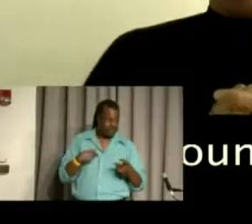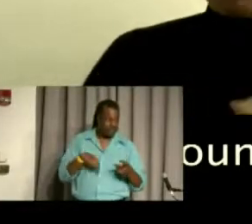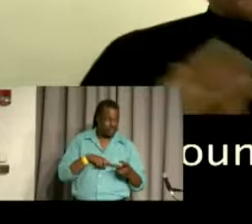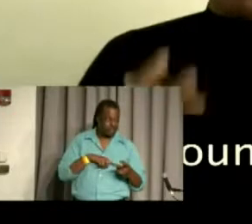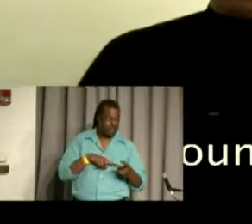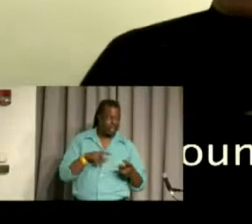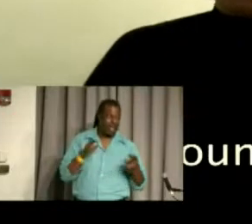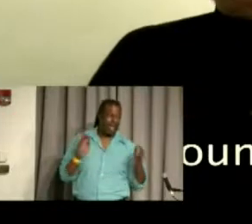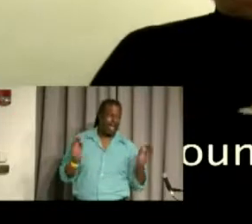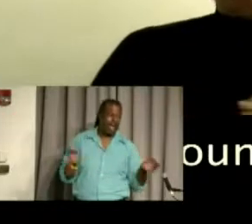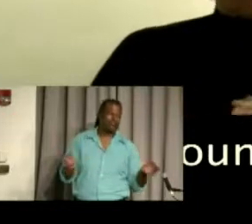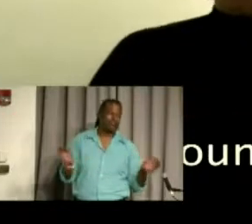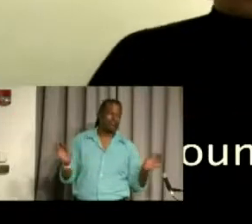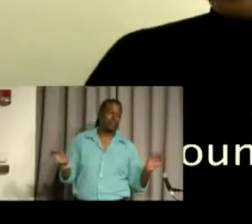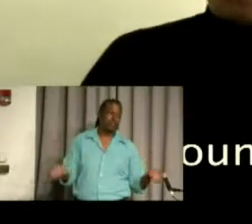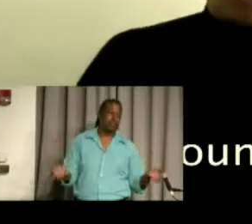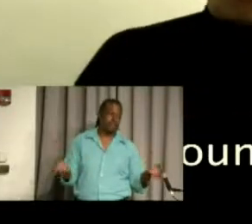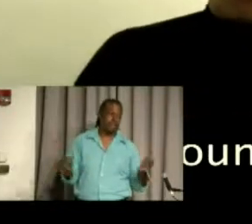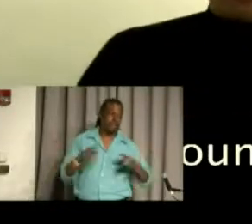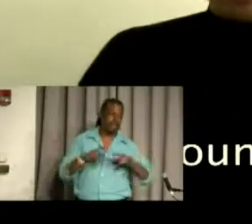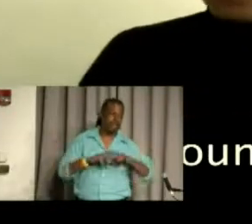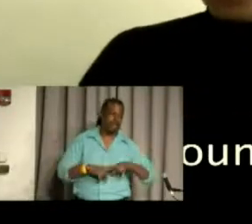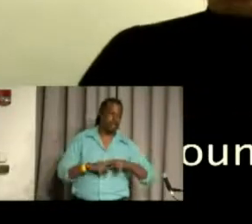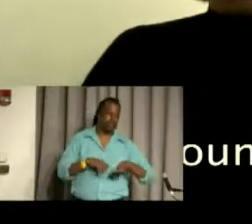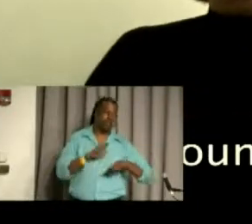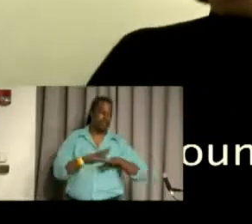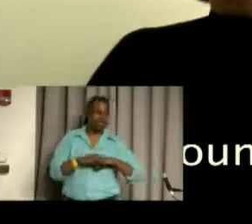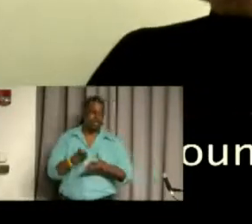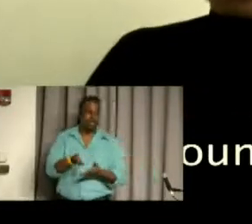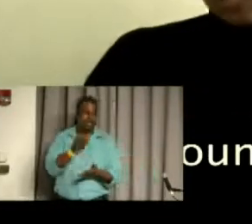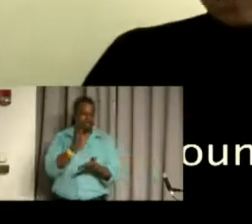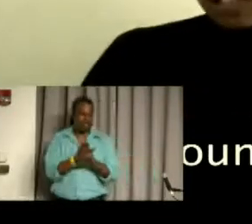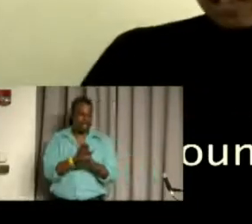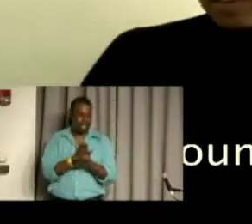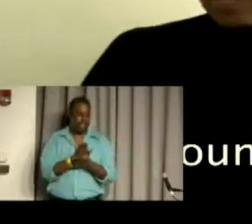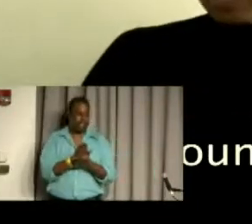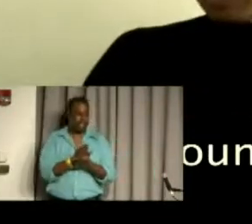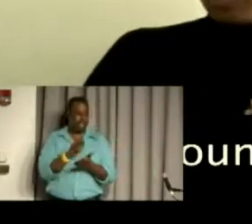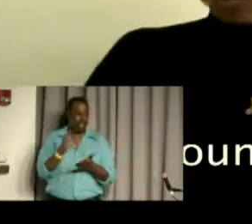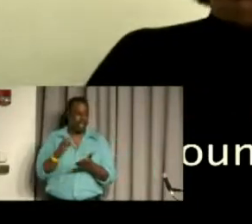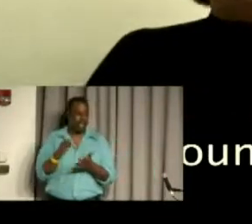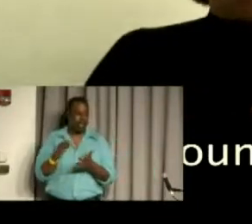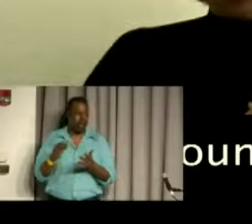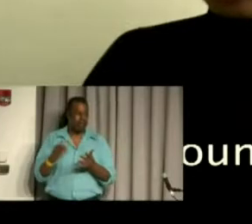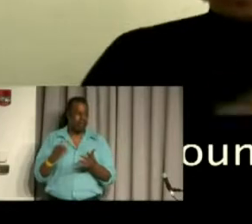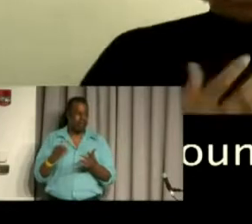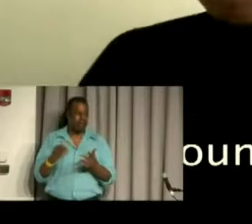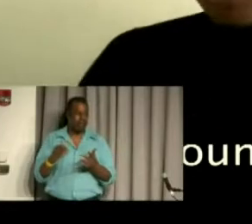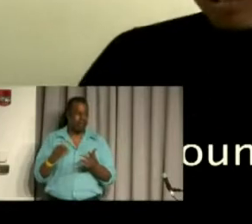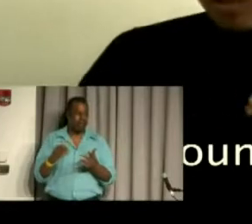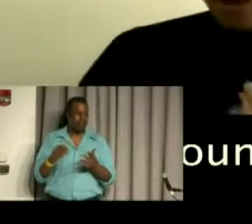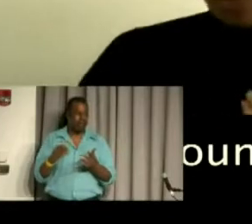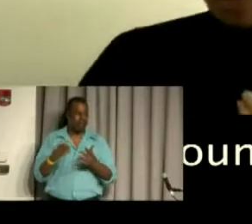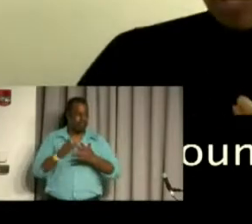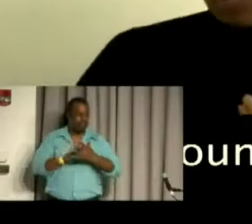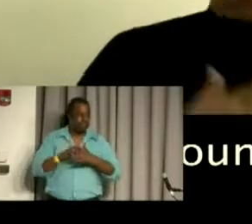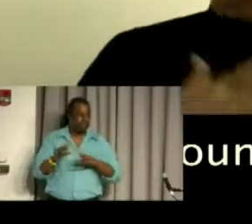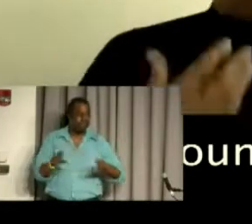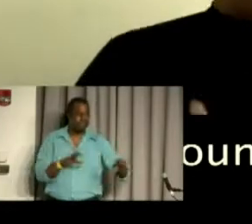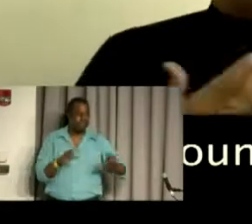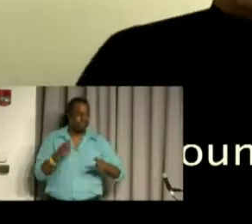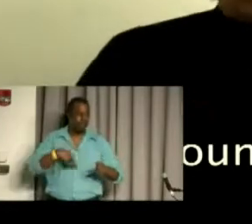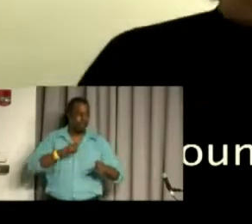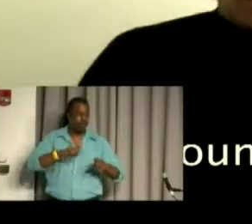we absolutely are dependent upon the cessation of extractive activities. We need accountability and reparations